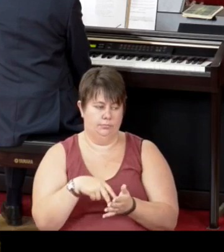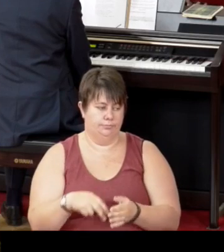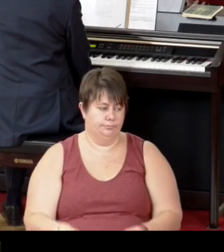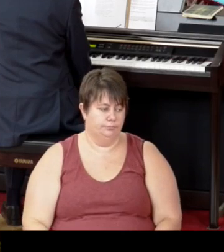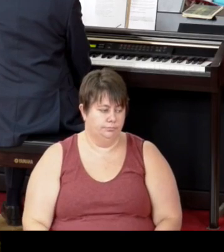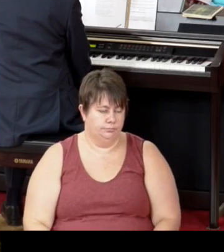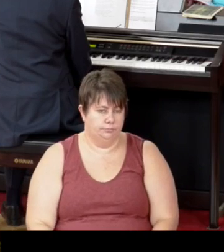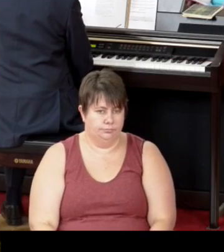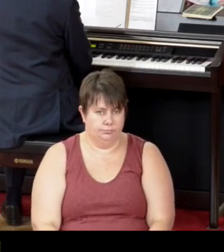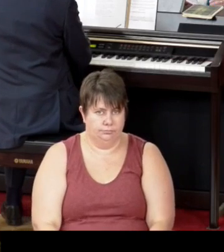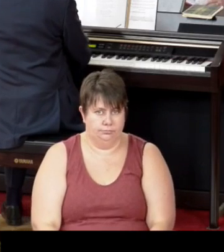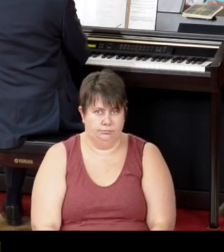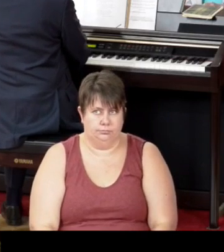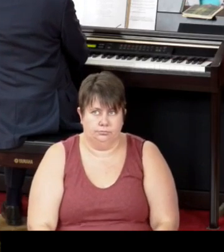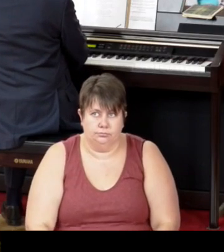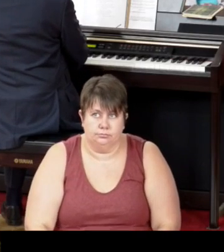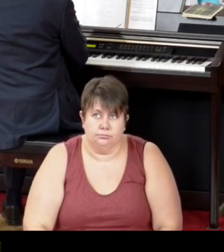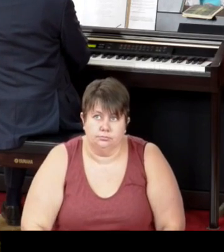hymn together.